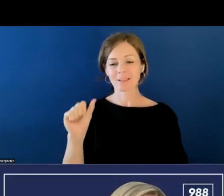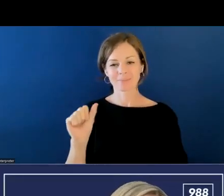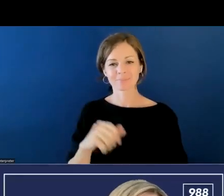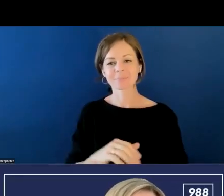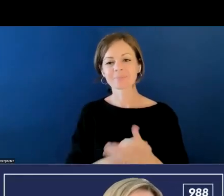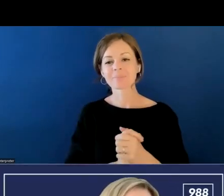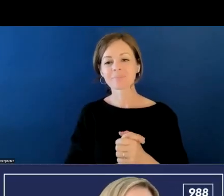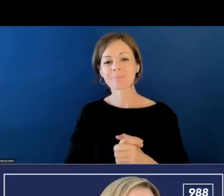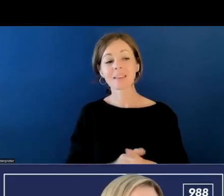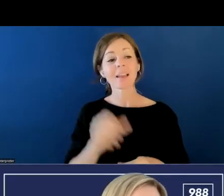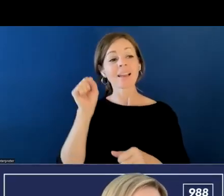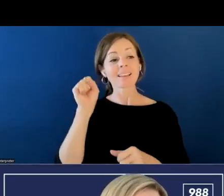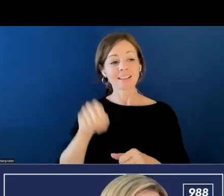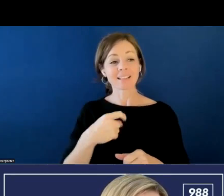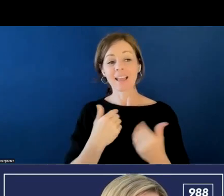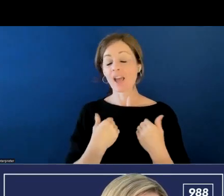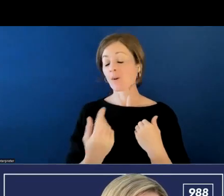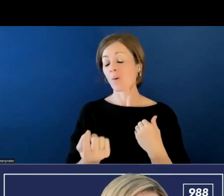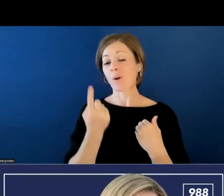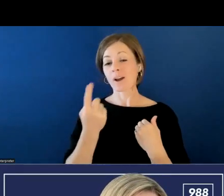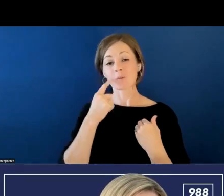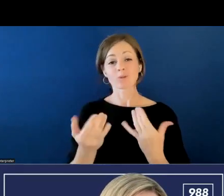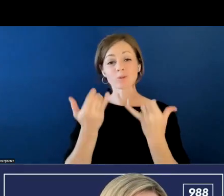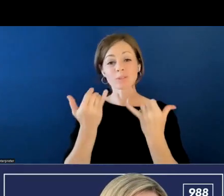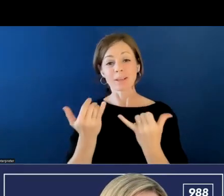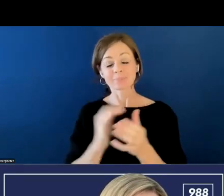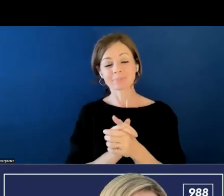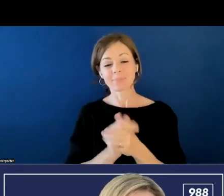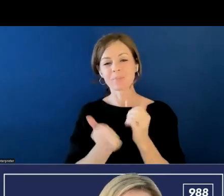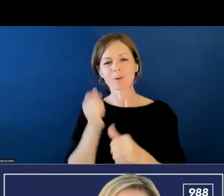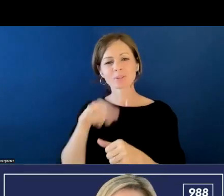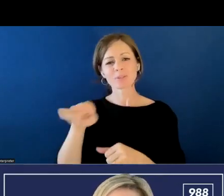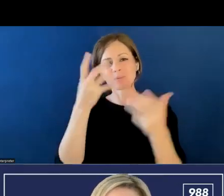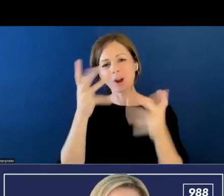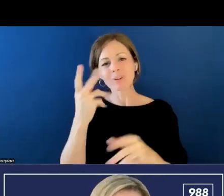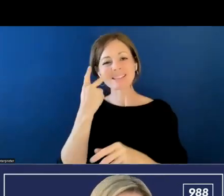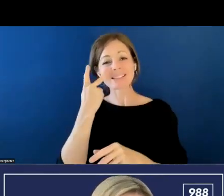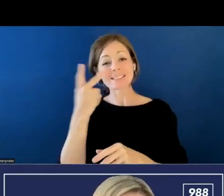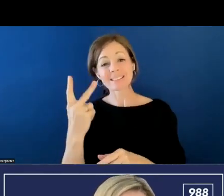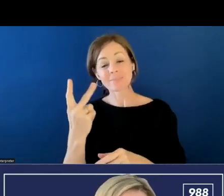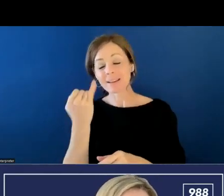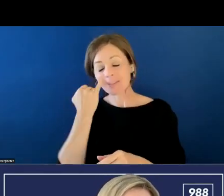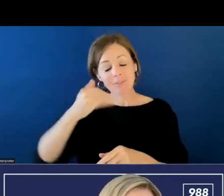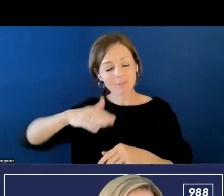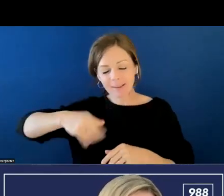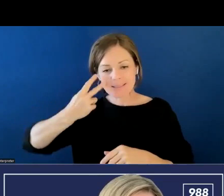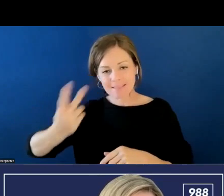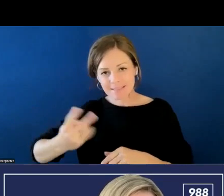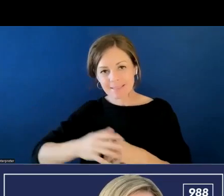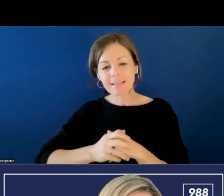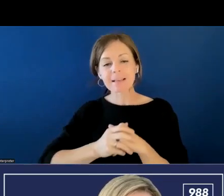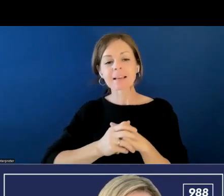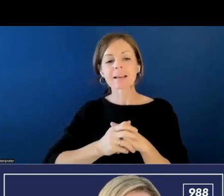Yes, I only have one update for today, and most of you probably have already seen this, but just in case you haven't,